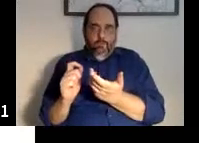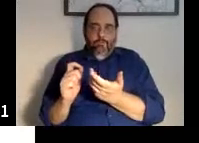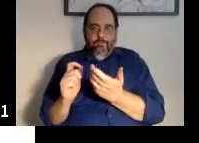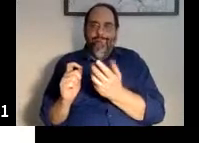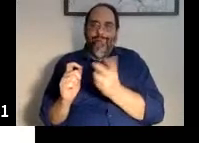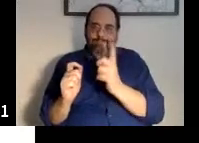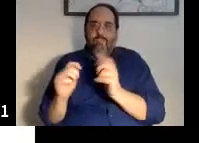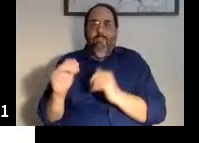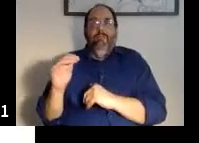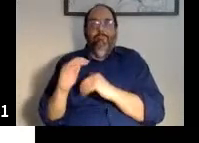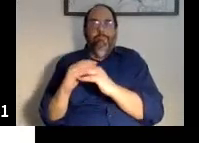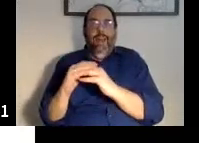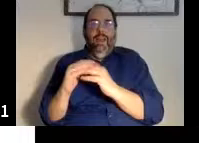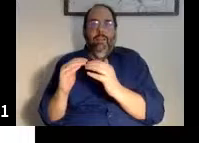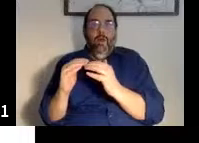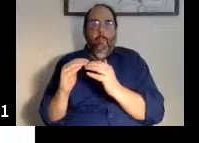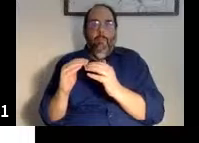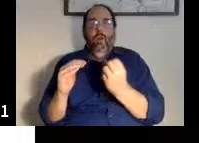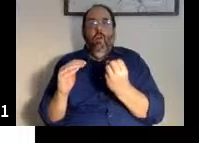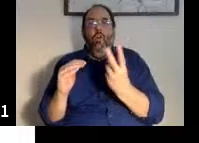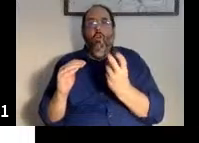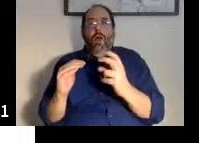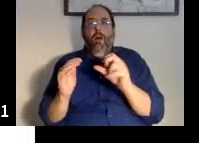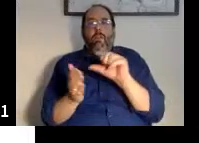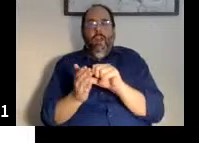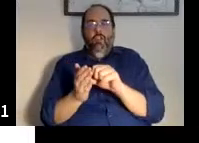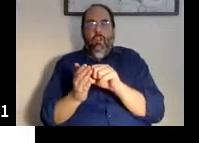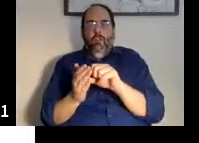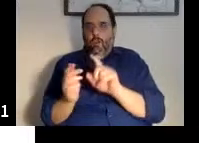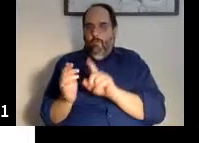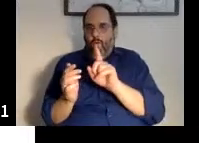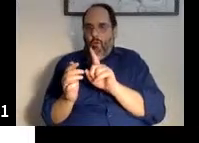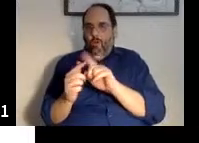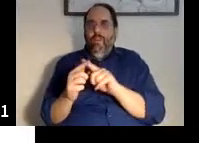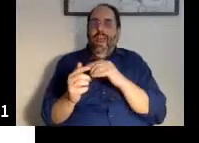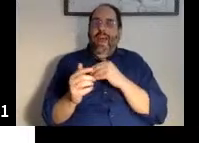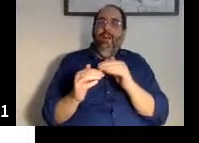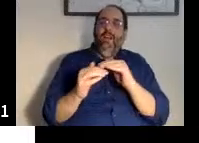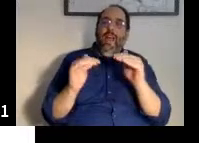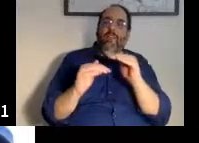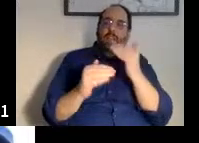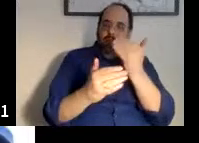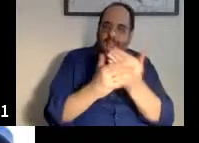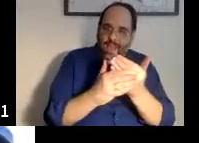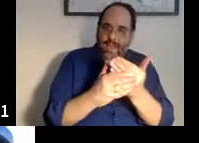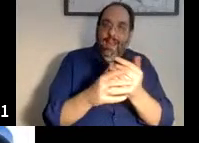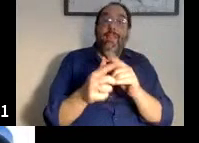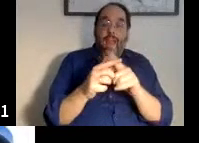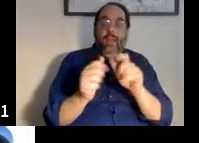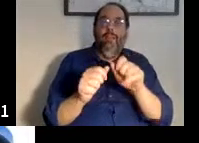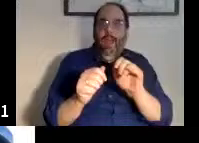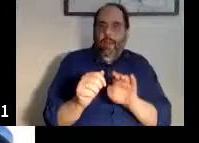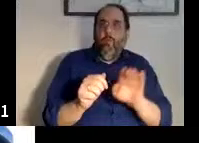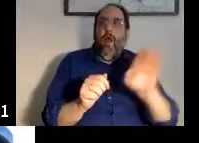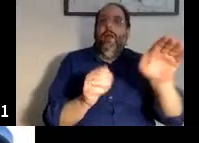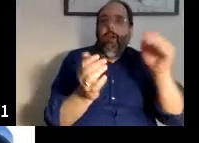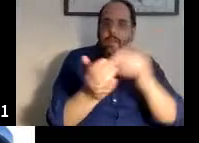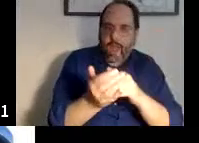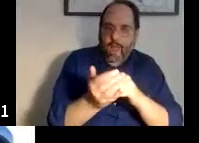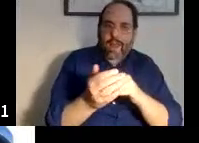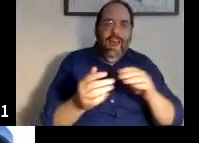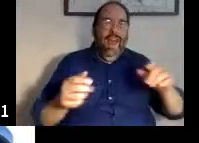to no greater than 12 inches of vertical rise, then have a level landing, then you can go again. You do have to have handrails. They need